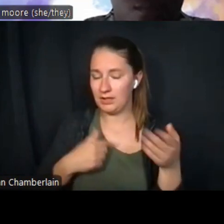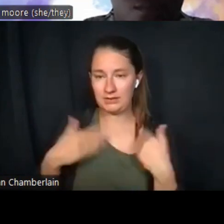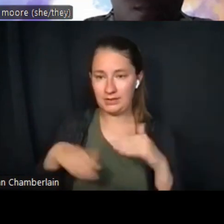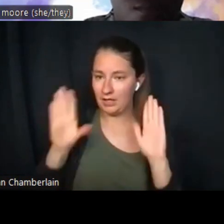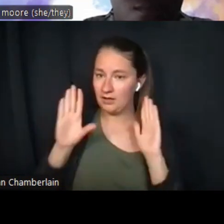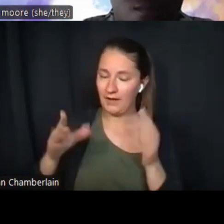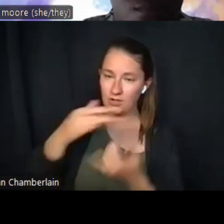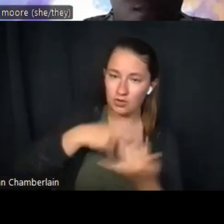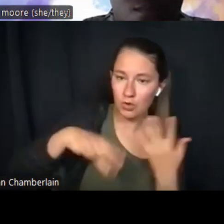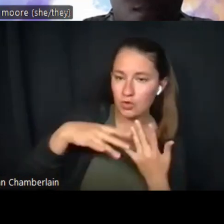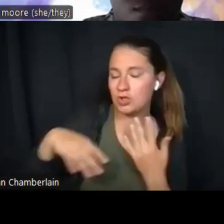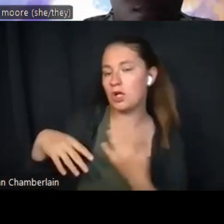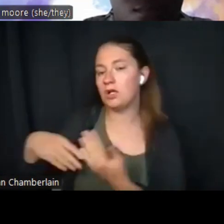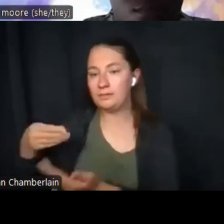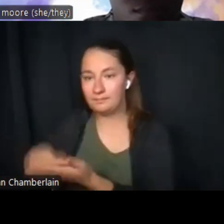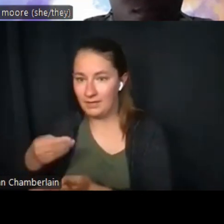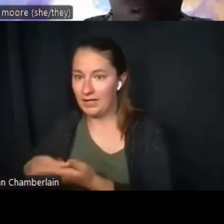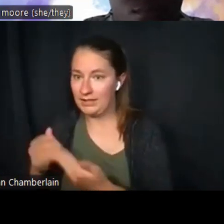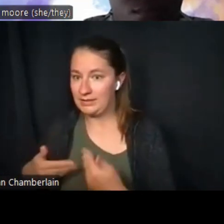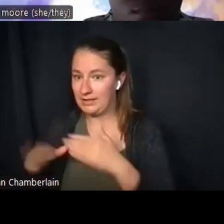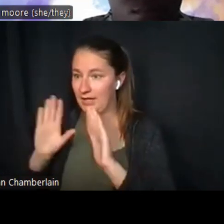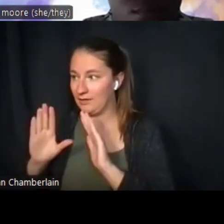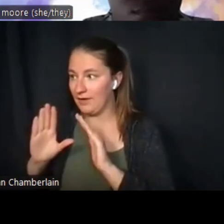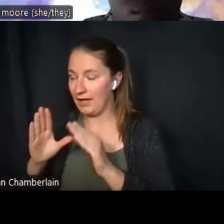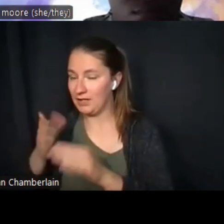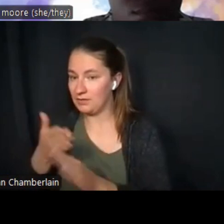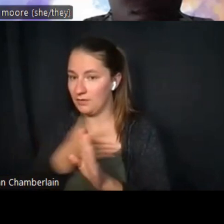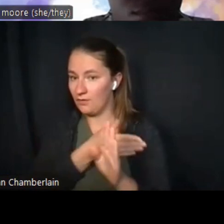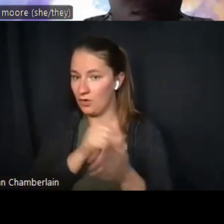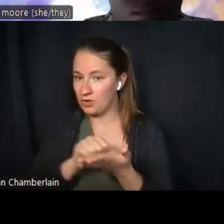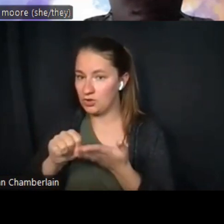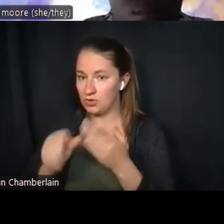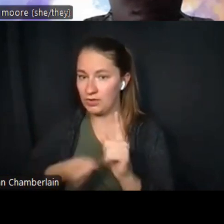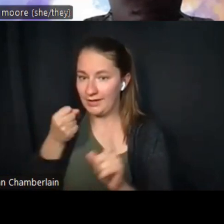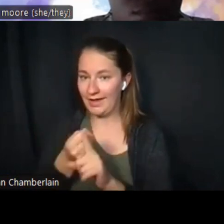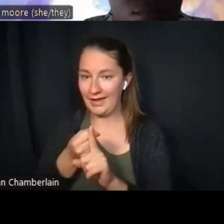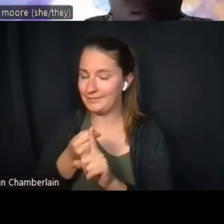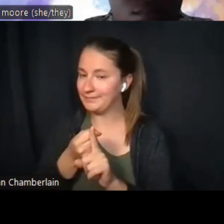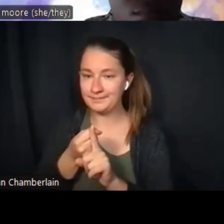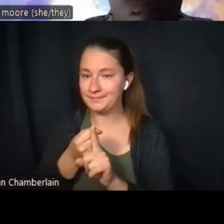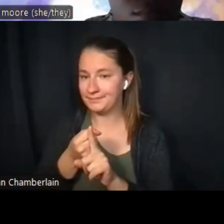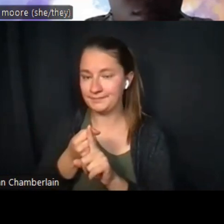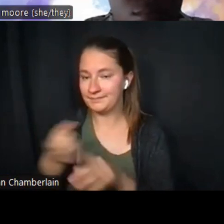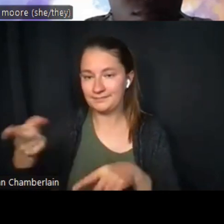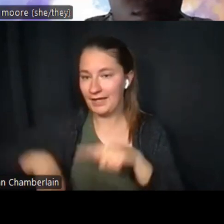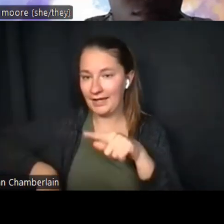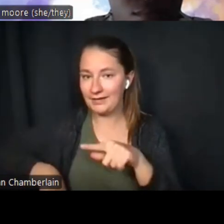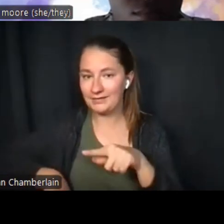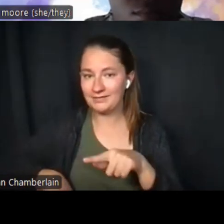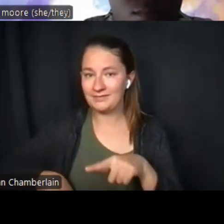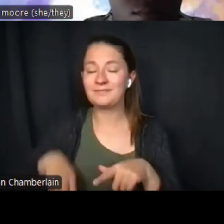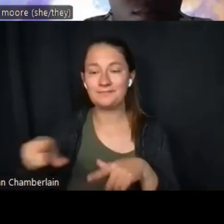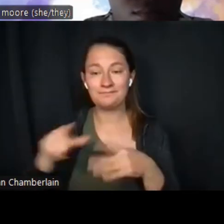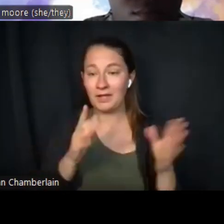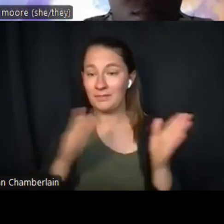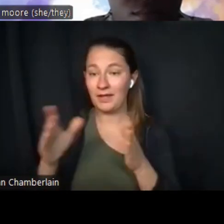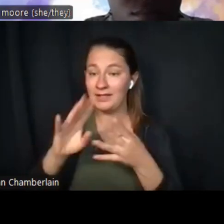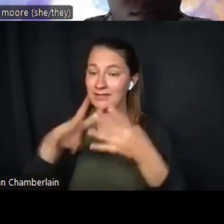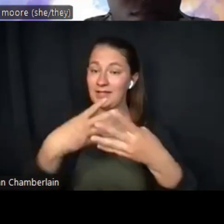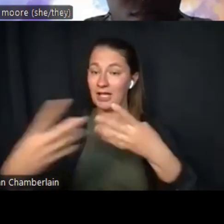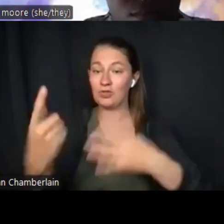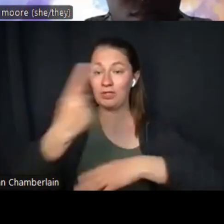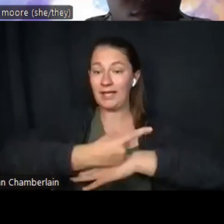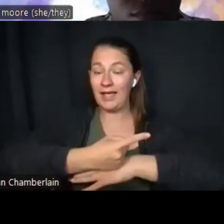sacrifices building up to this surgery, and then they cut me. They were going to schedule a surgery date, and I get a call